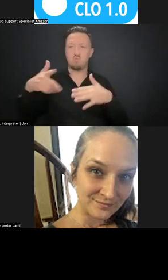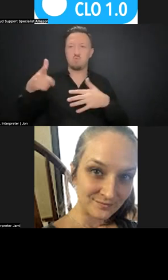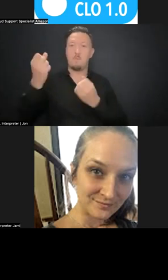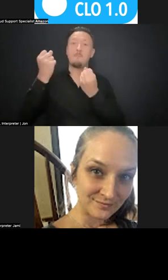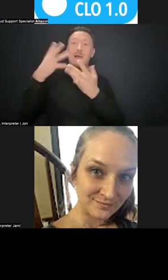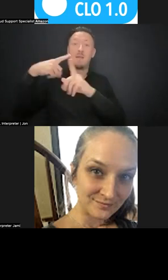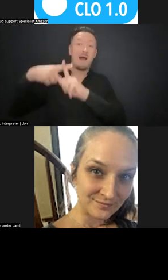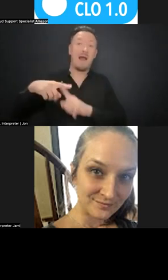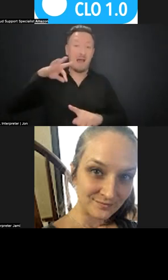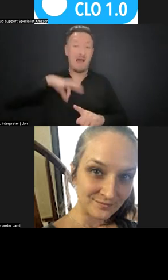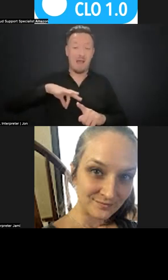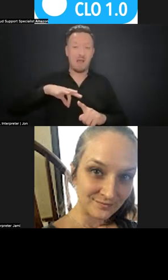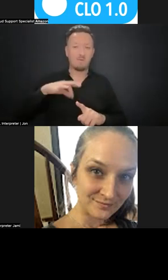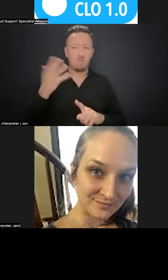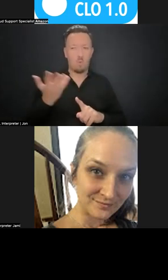that.